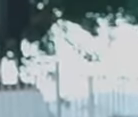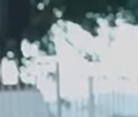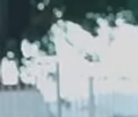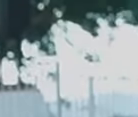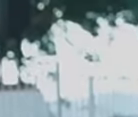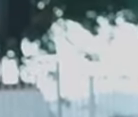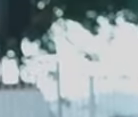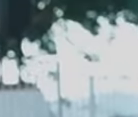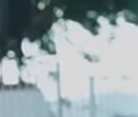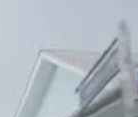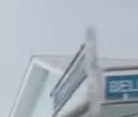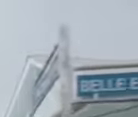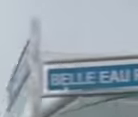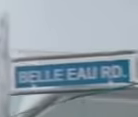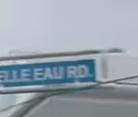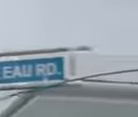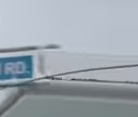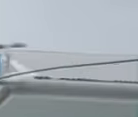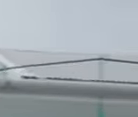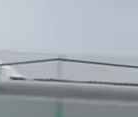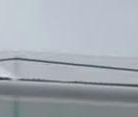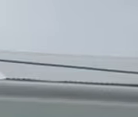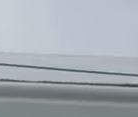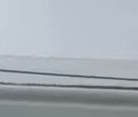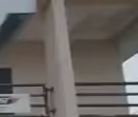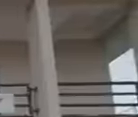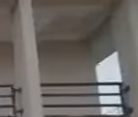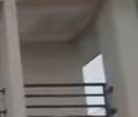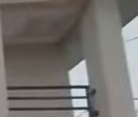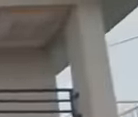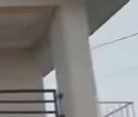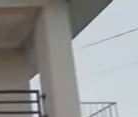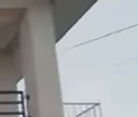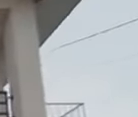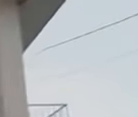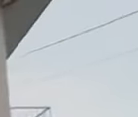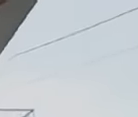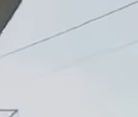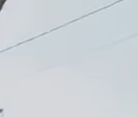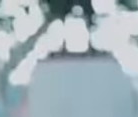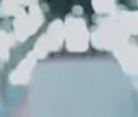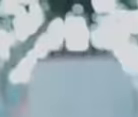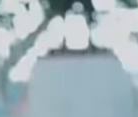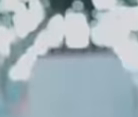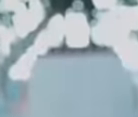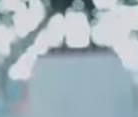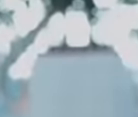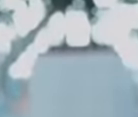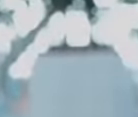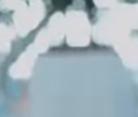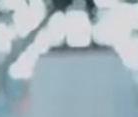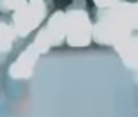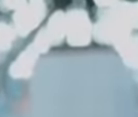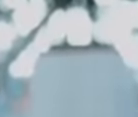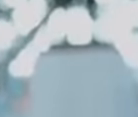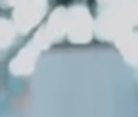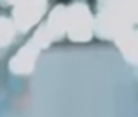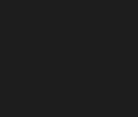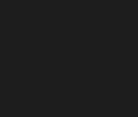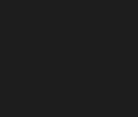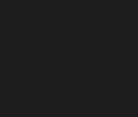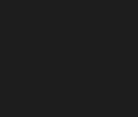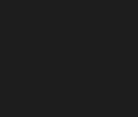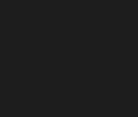St. James? Woodbrook? Mova? Lavatel? San Fernando?